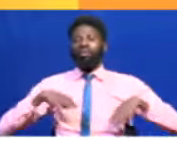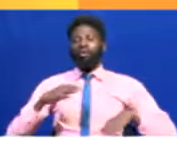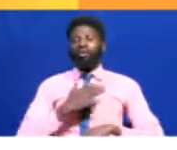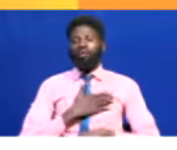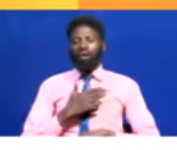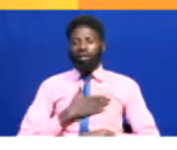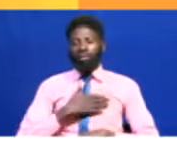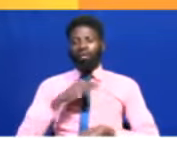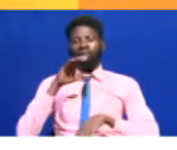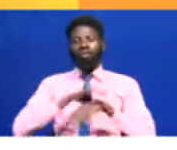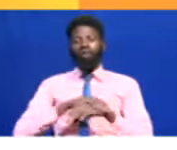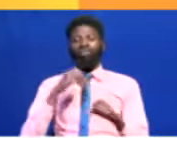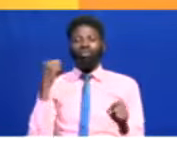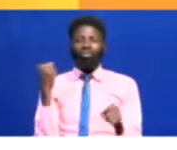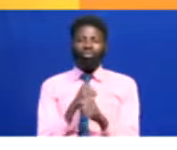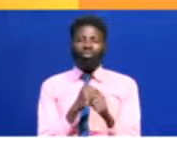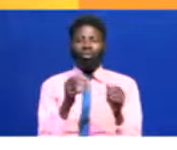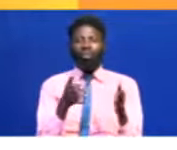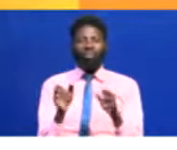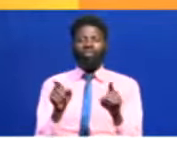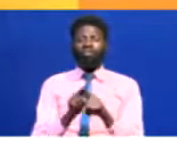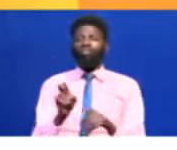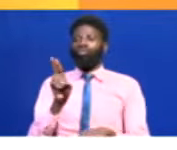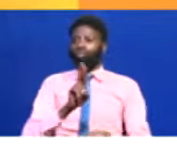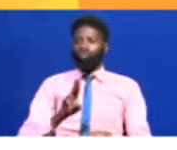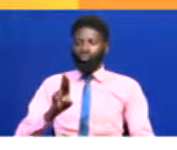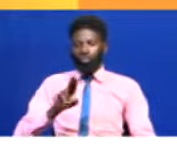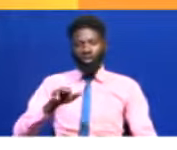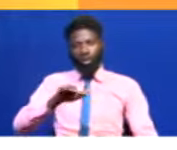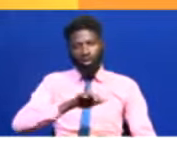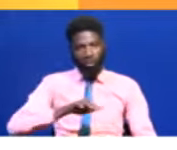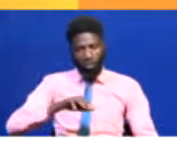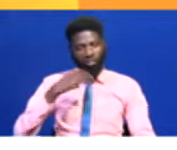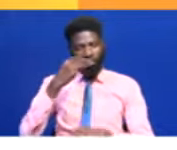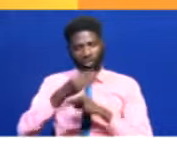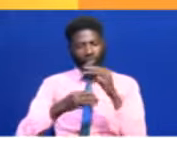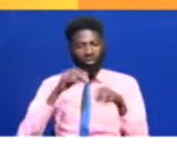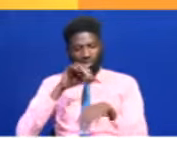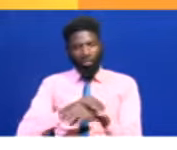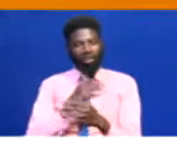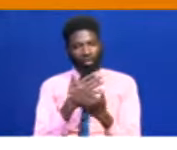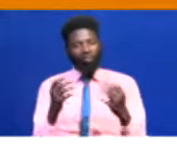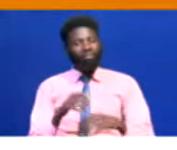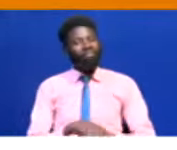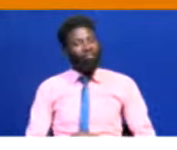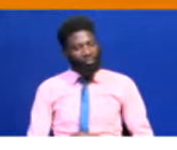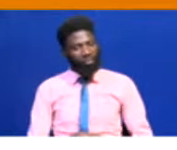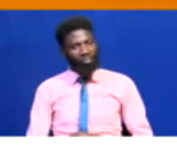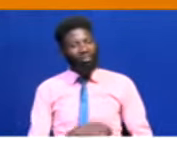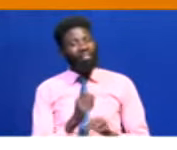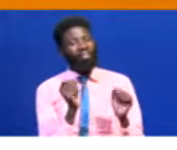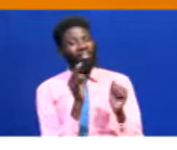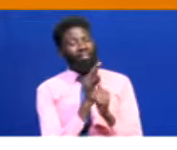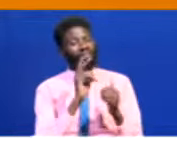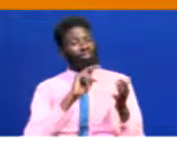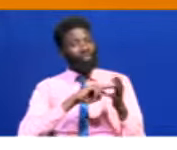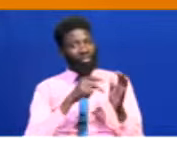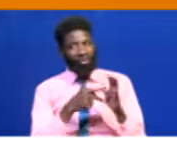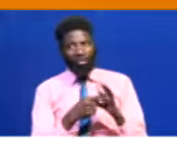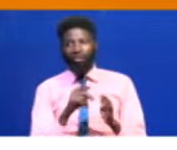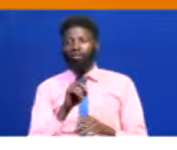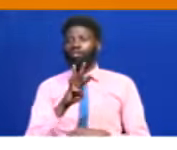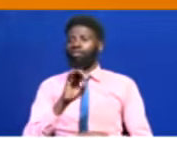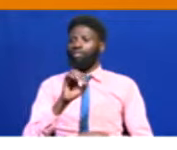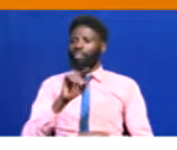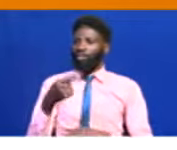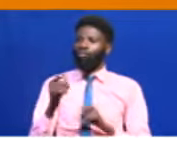getting employment and using the local materials to get these products on board. The 13 projects, the 40,000